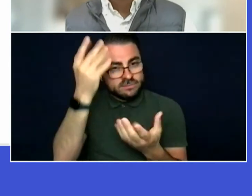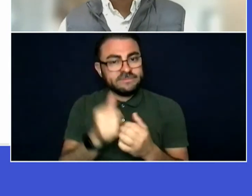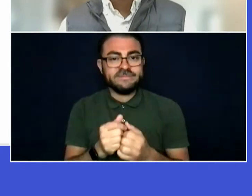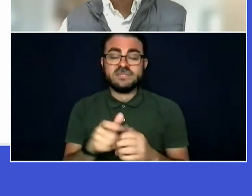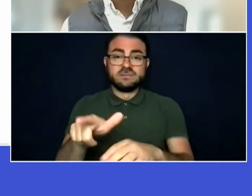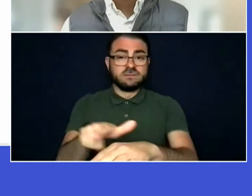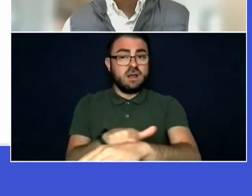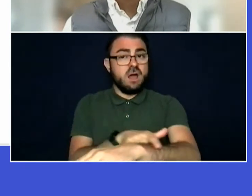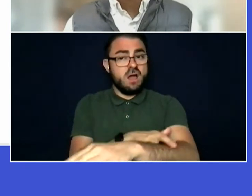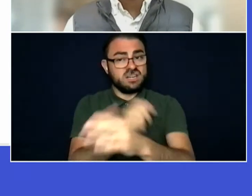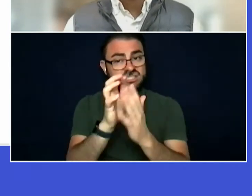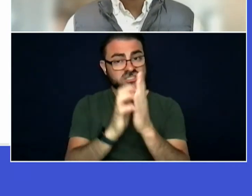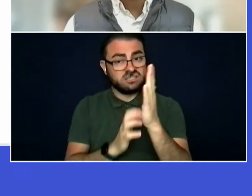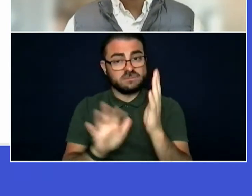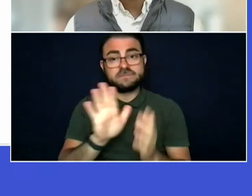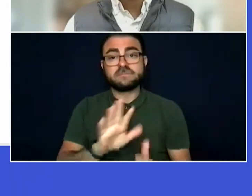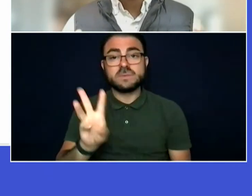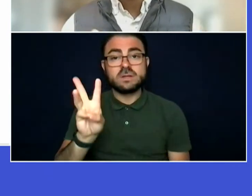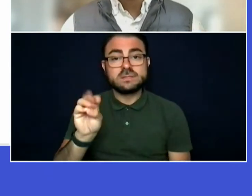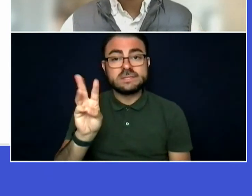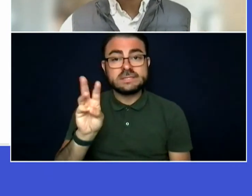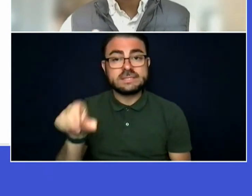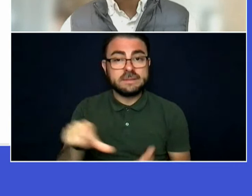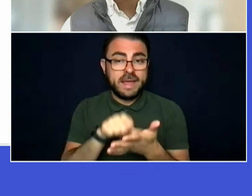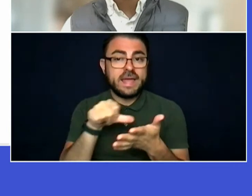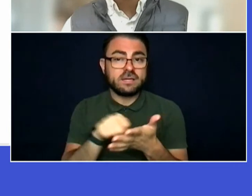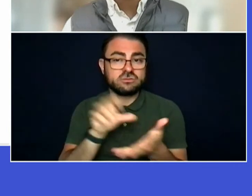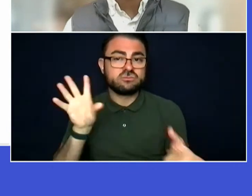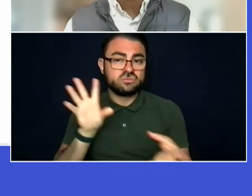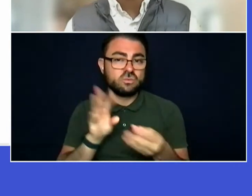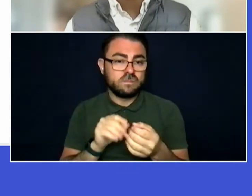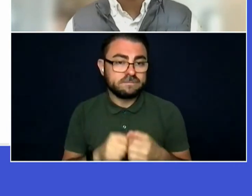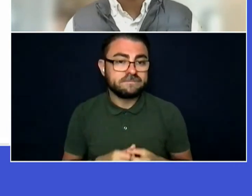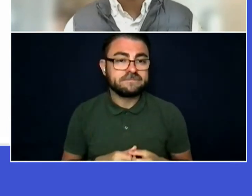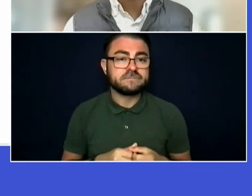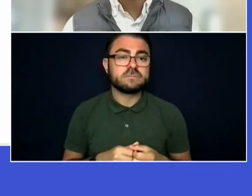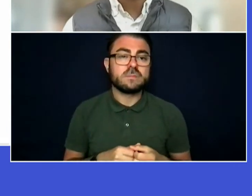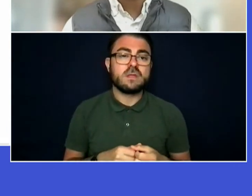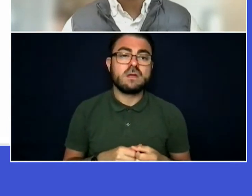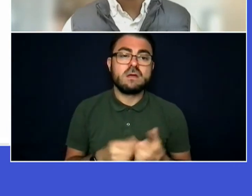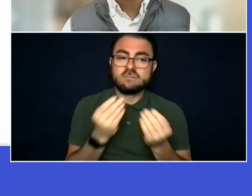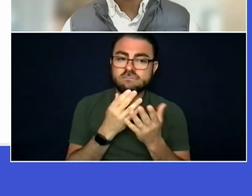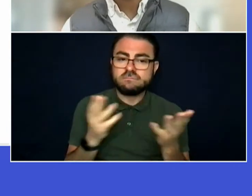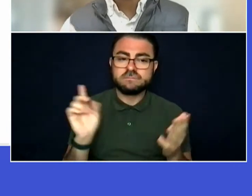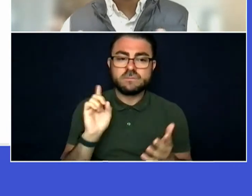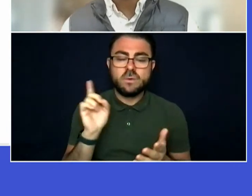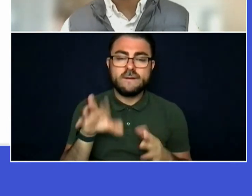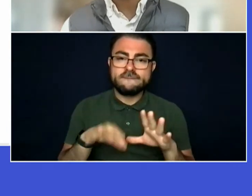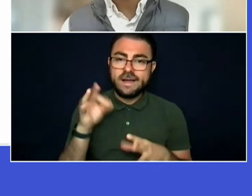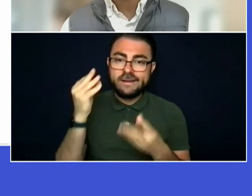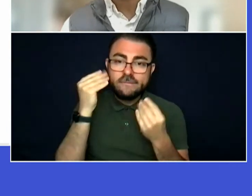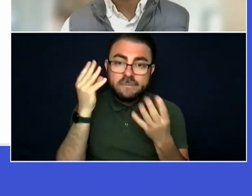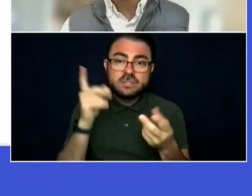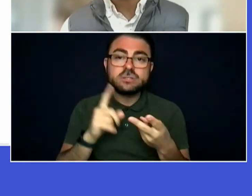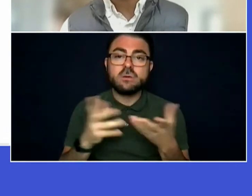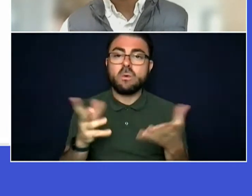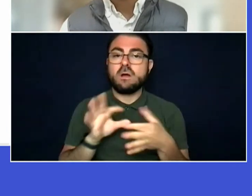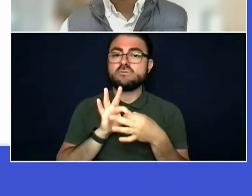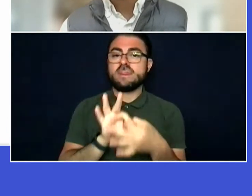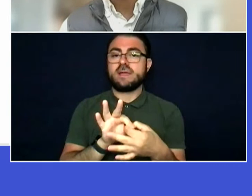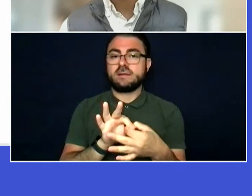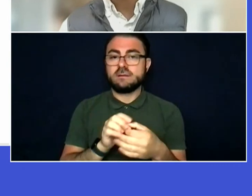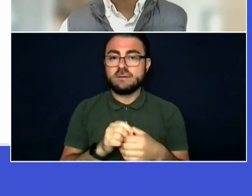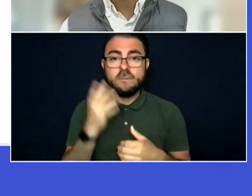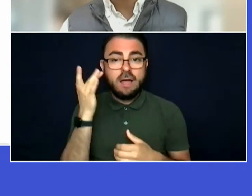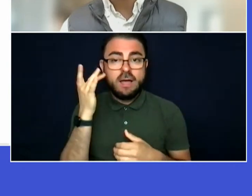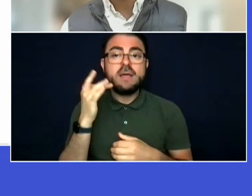so as part of this, we want to get you all a sense for where you're going to find different pieces of information and what it's going to relate to, because the structure of the document is